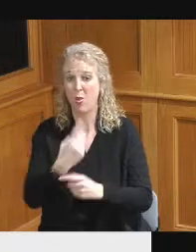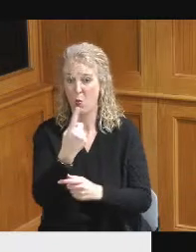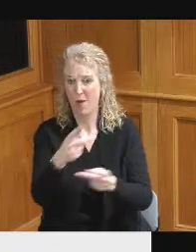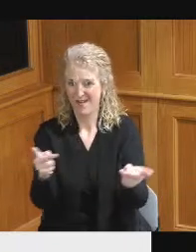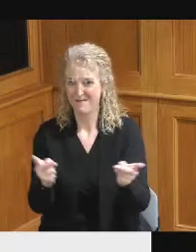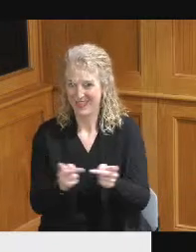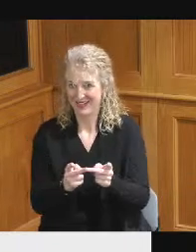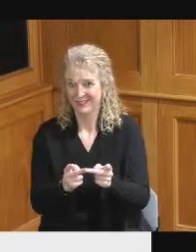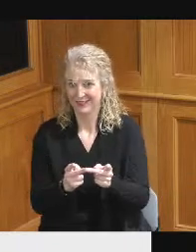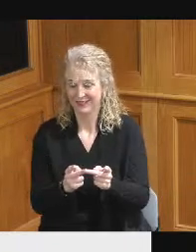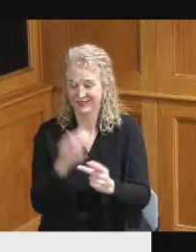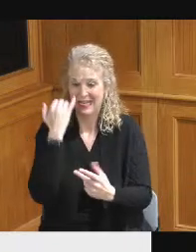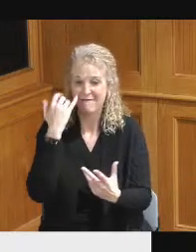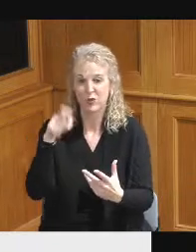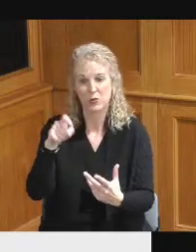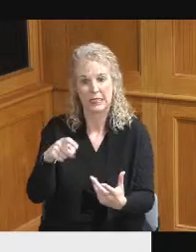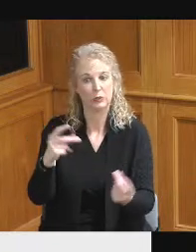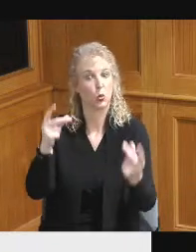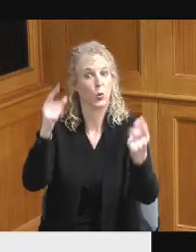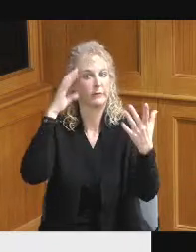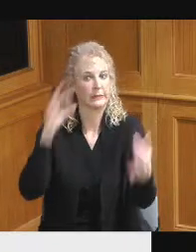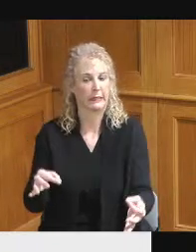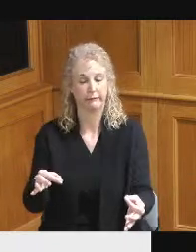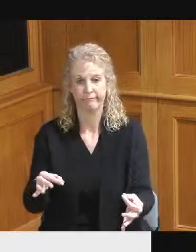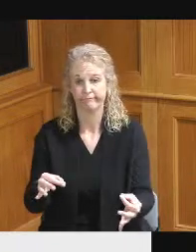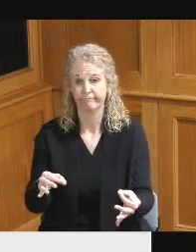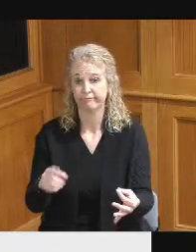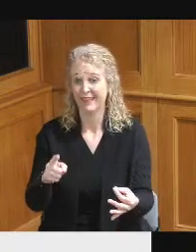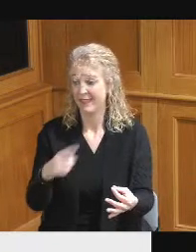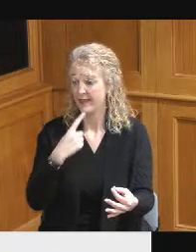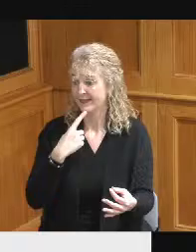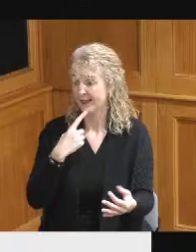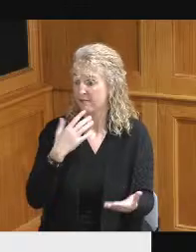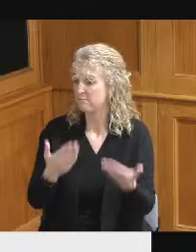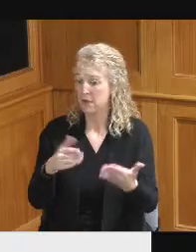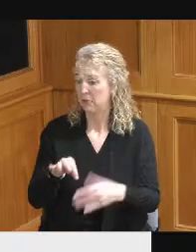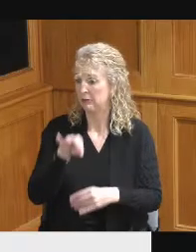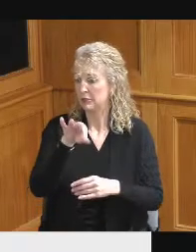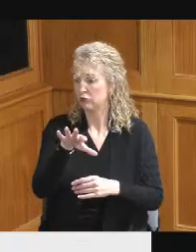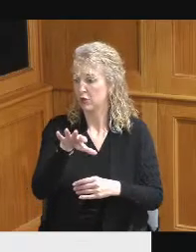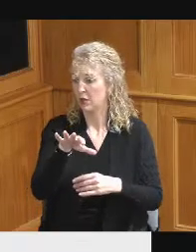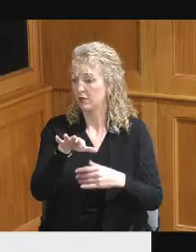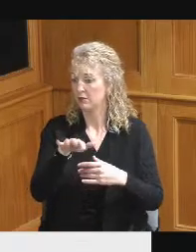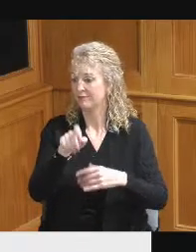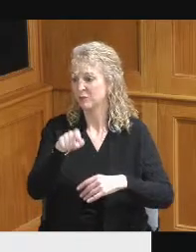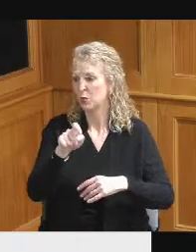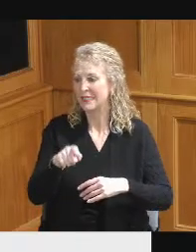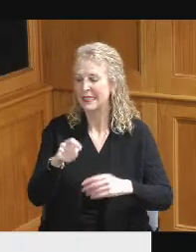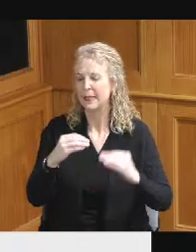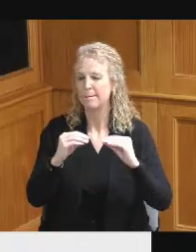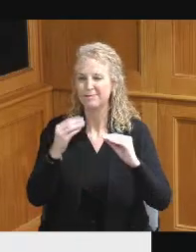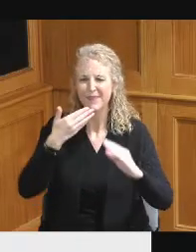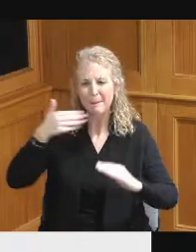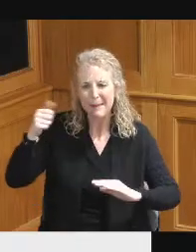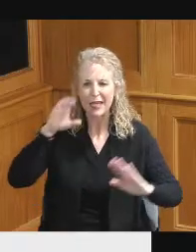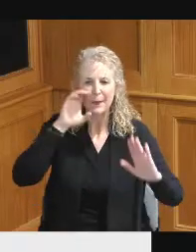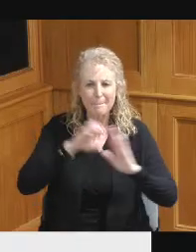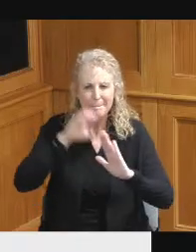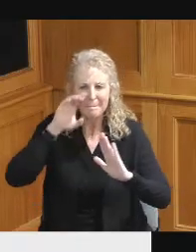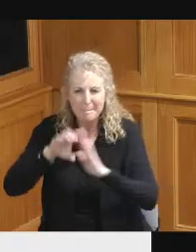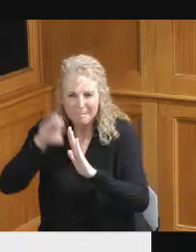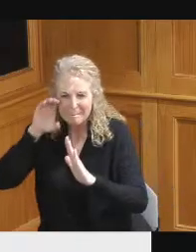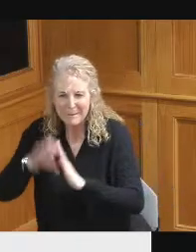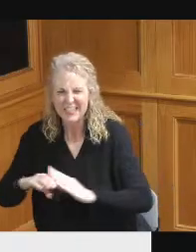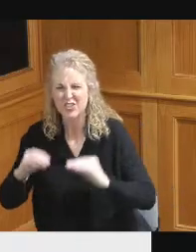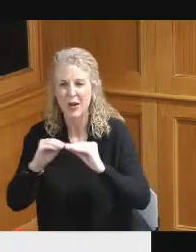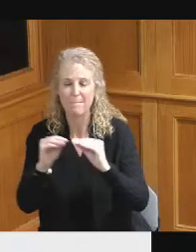valuable for speed and efficiency. They provided us suggestions that a need for visualizations and further narrative